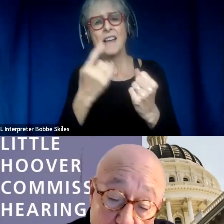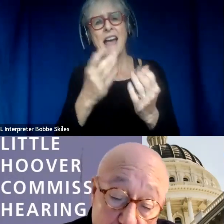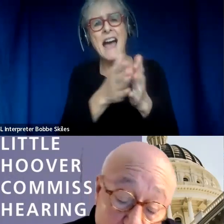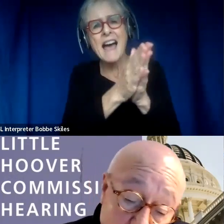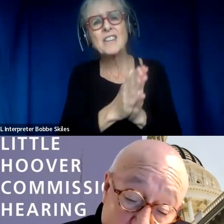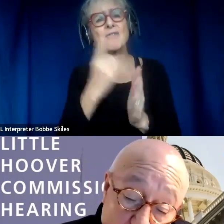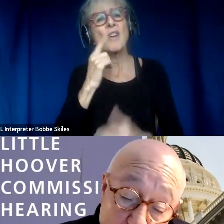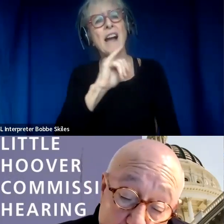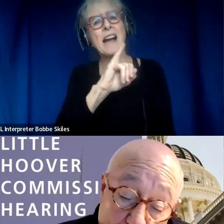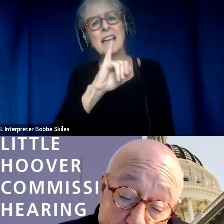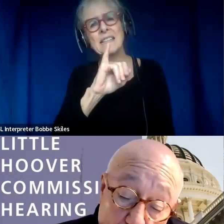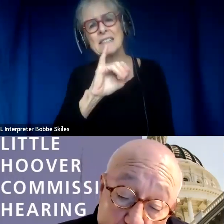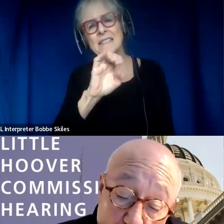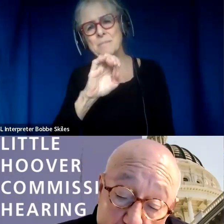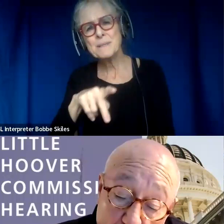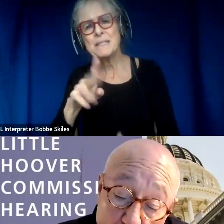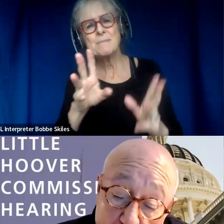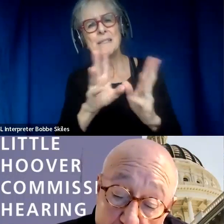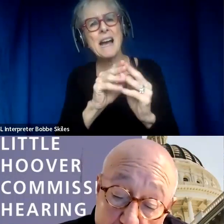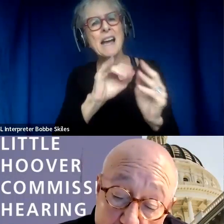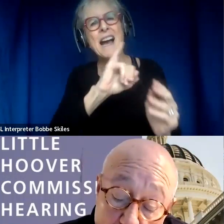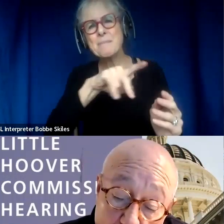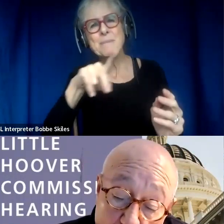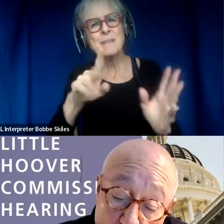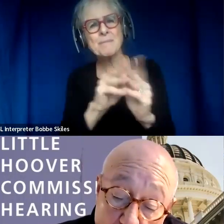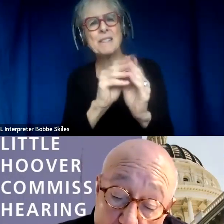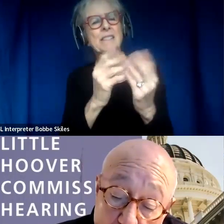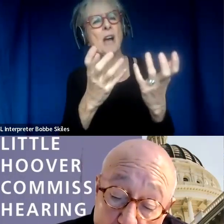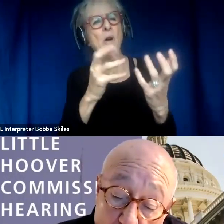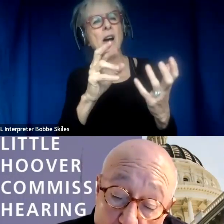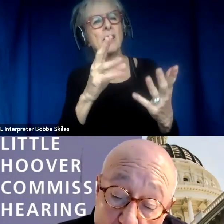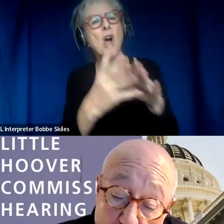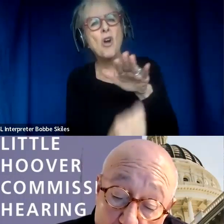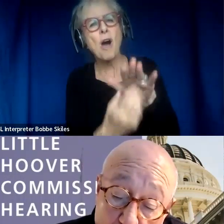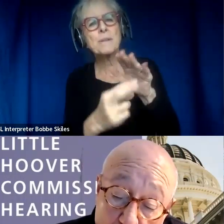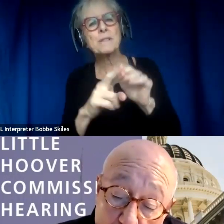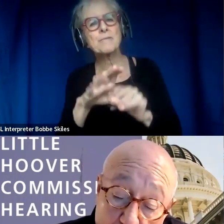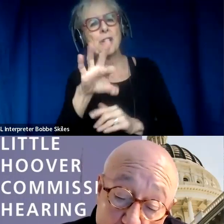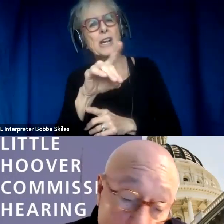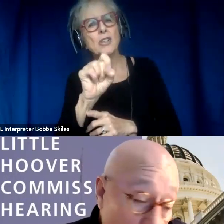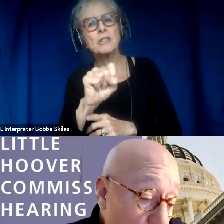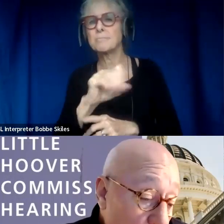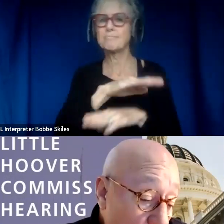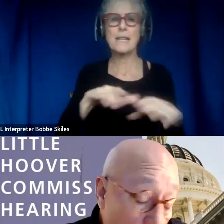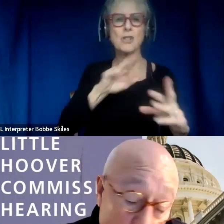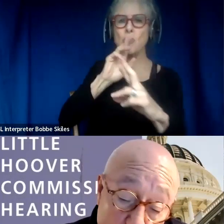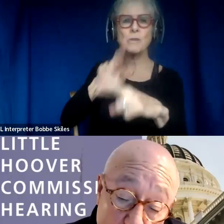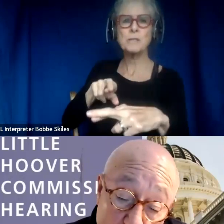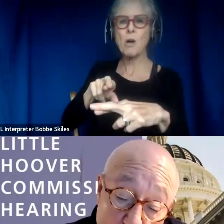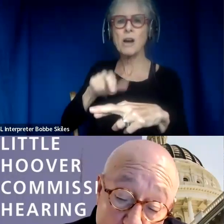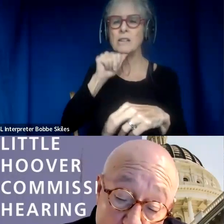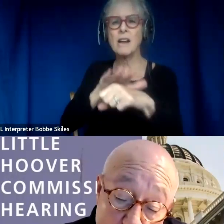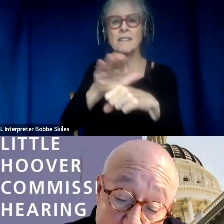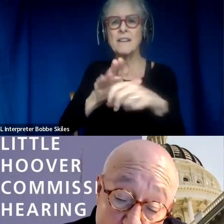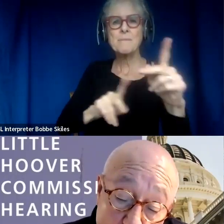meetings or asks for copies of records, they're understaffed. They don't respond to your emails. You have to go above their head and